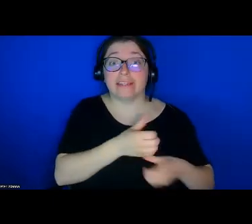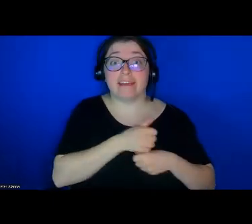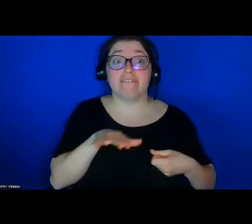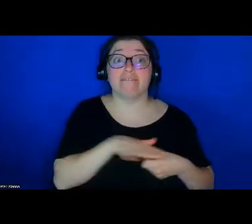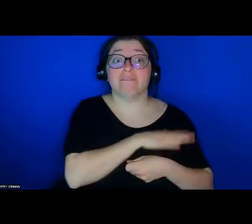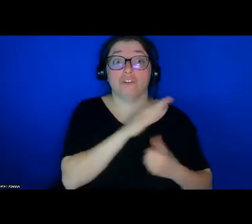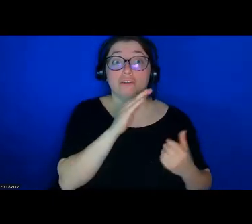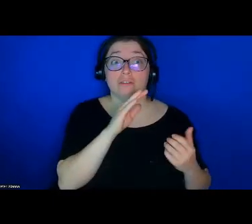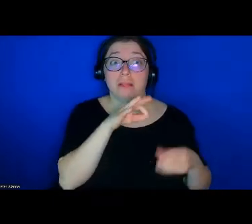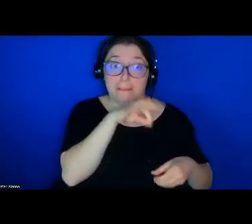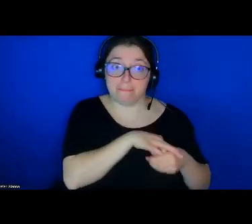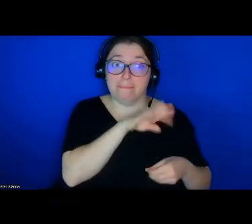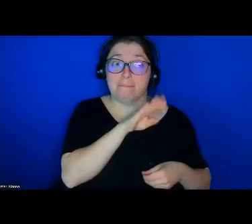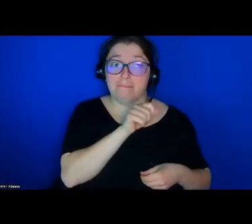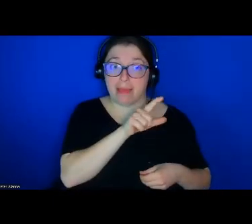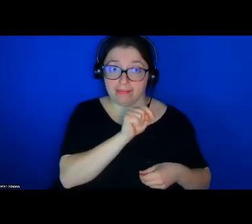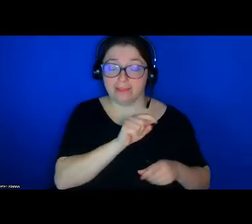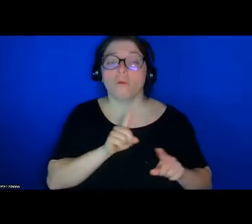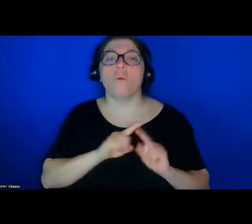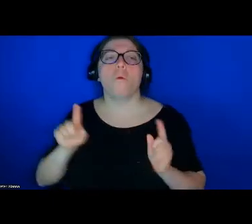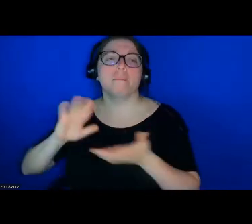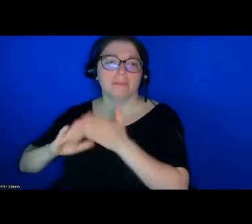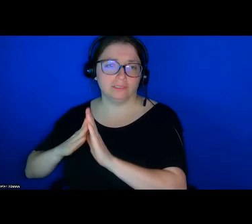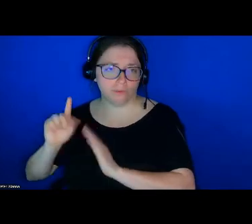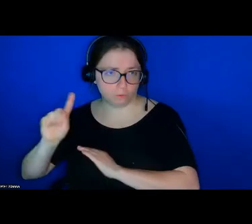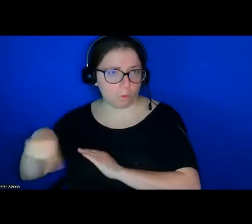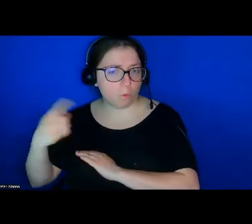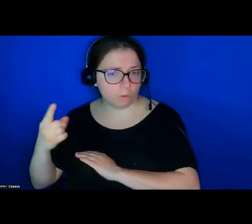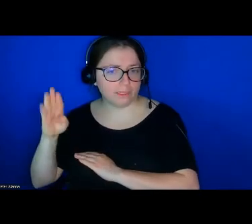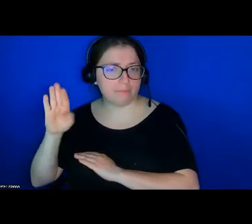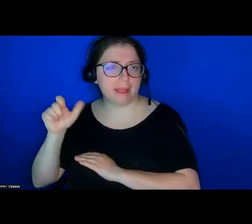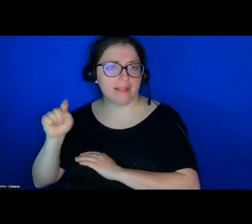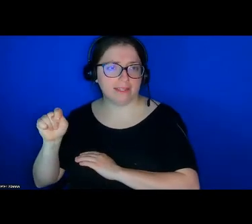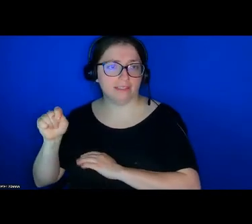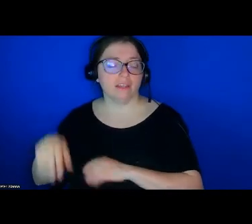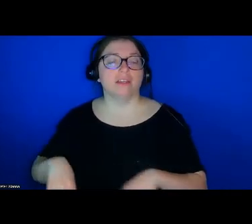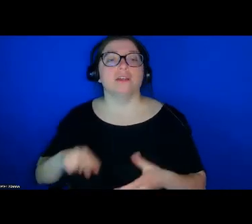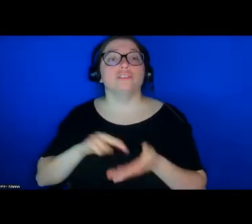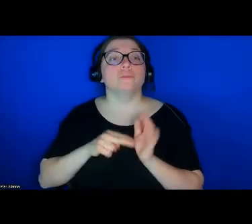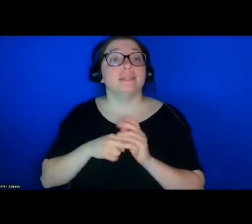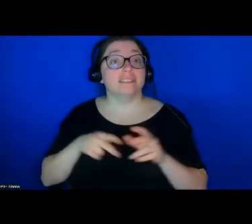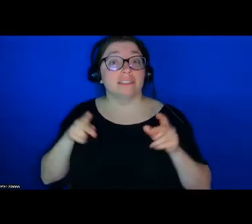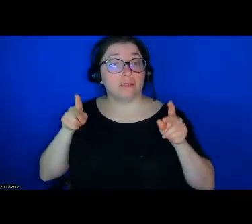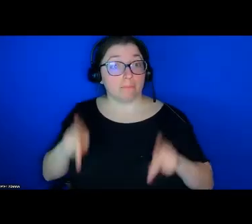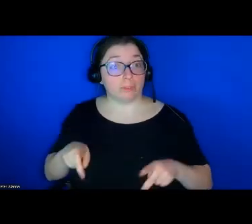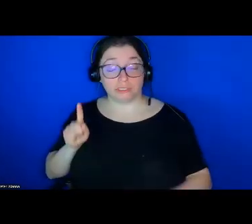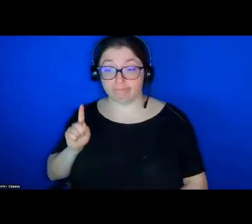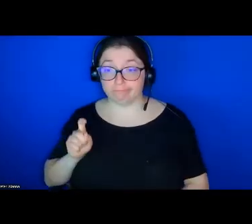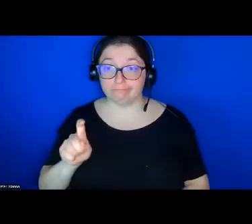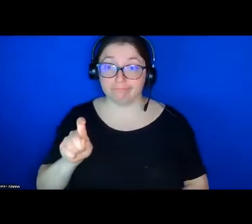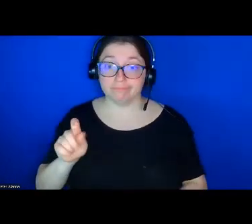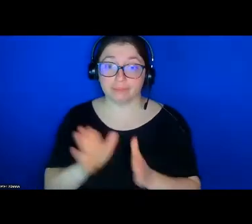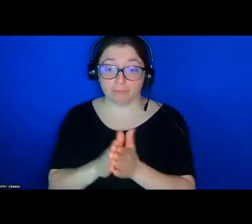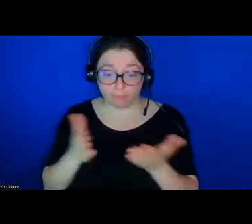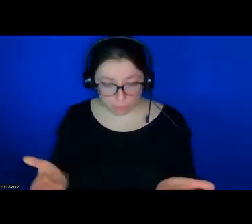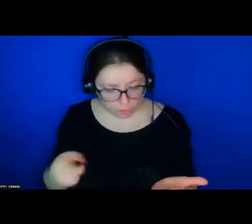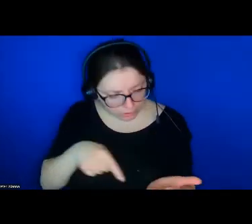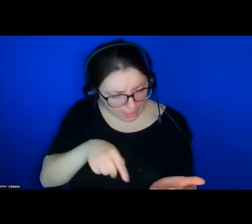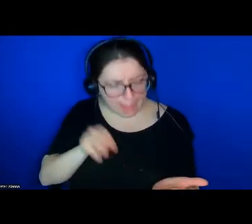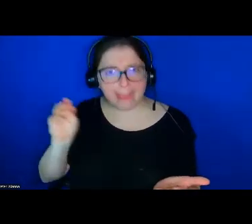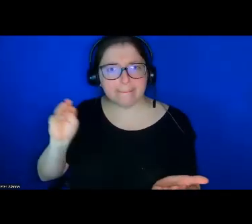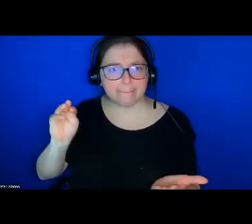municipal only ballot um and so that person in the poll book will have an M next to their name that will make that determination